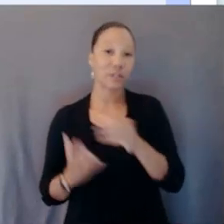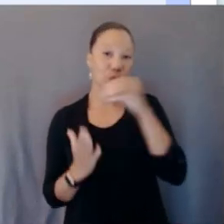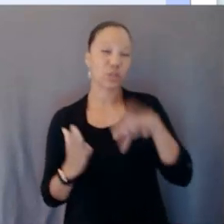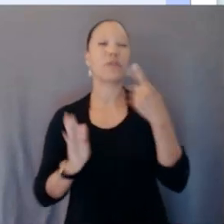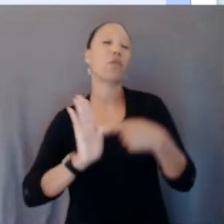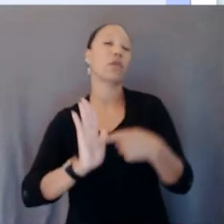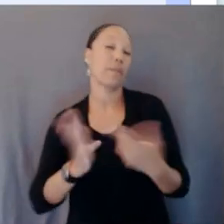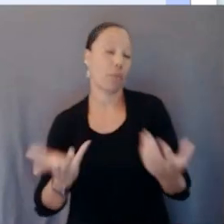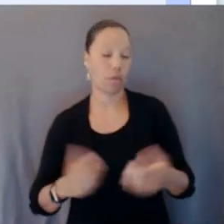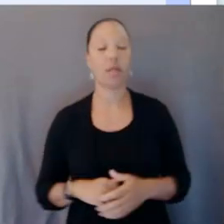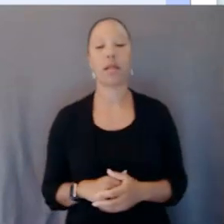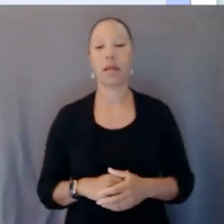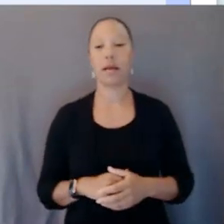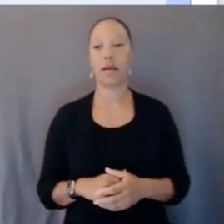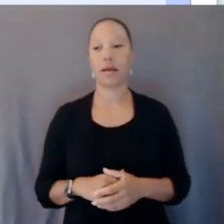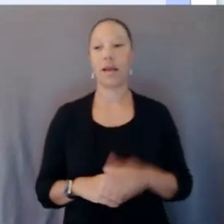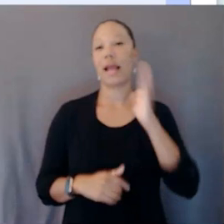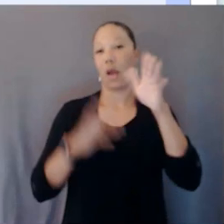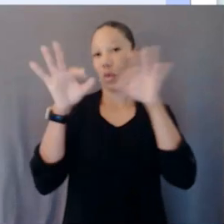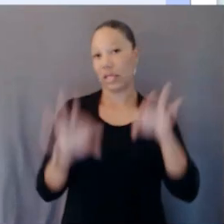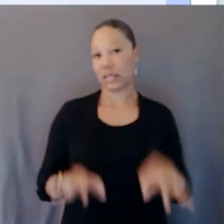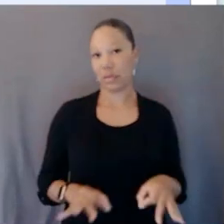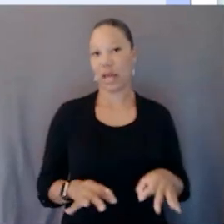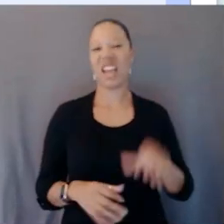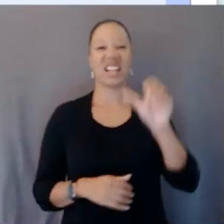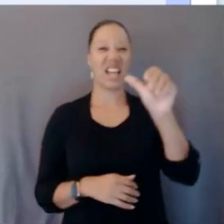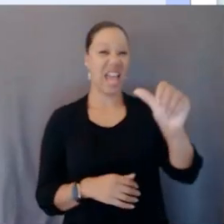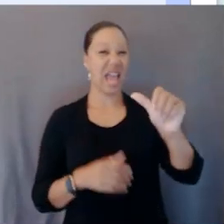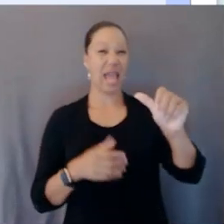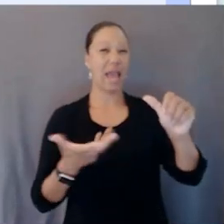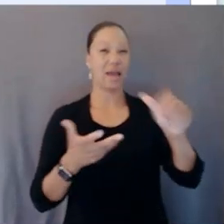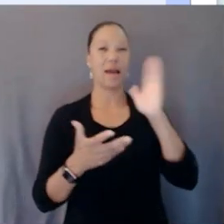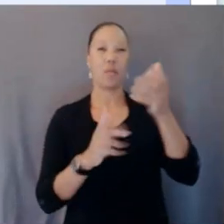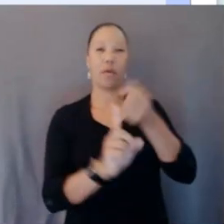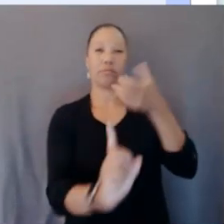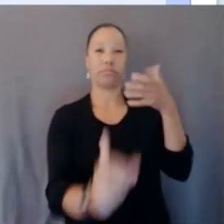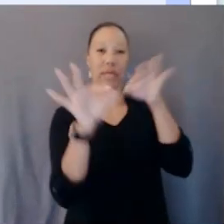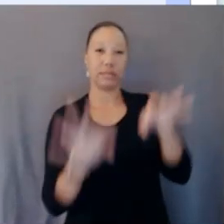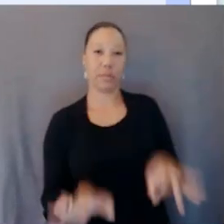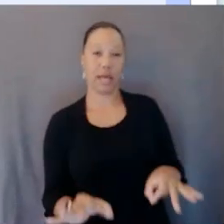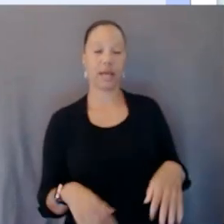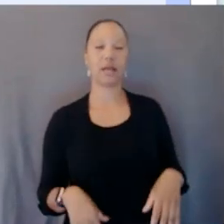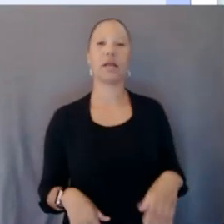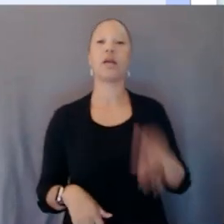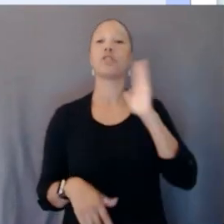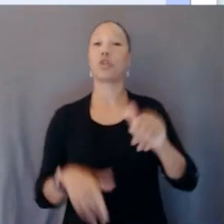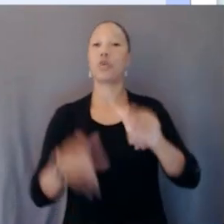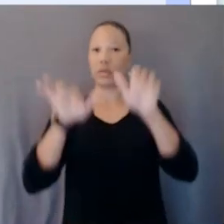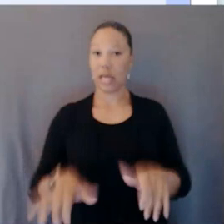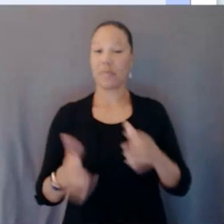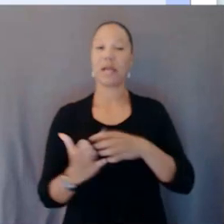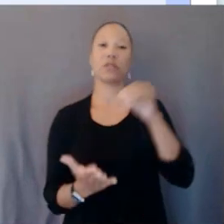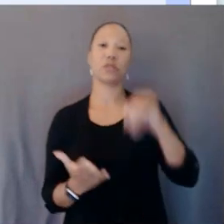example. And we'll explain what option A really is getting at. But then you would write the student information in